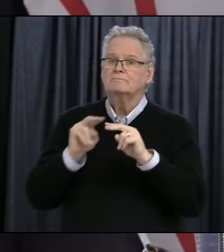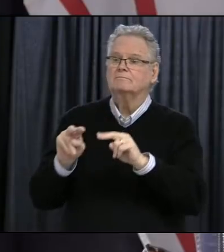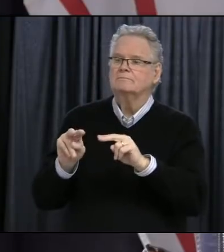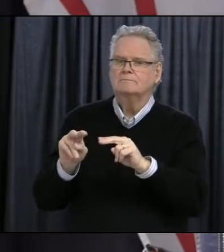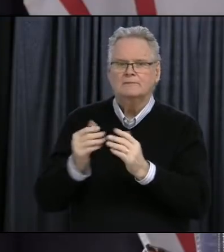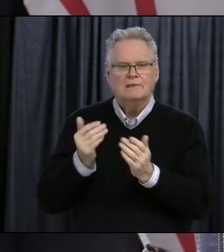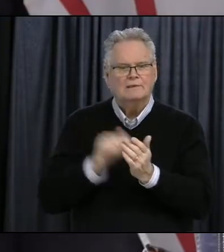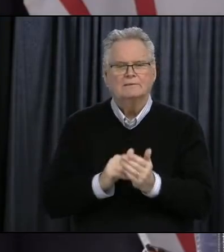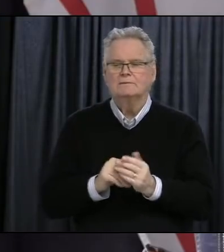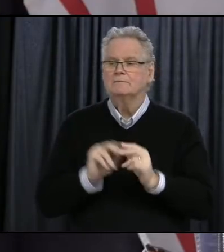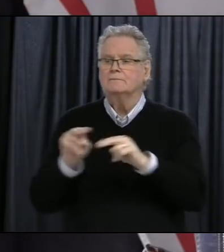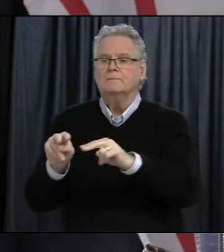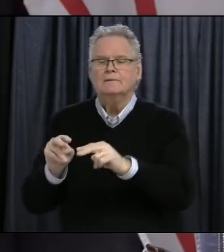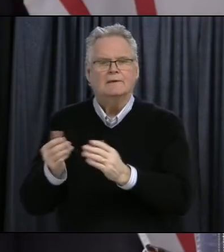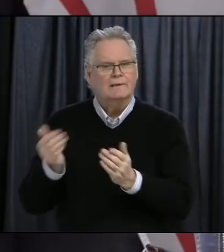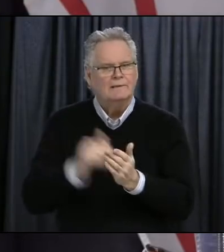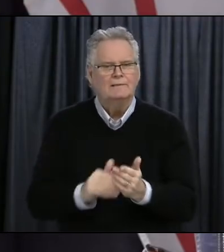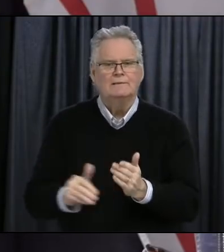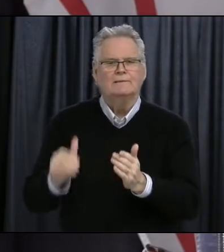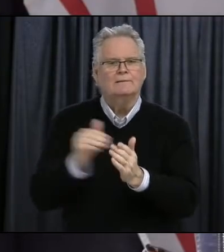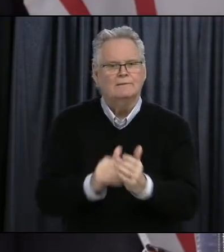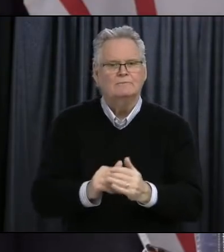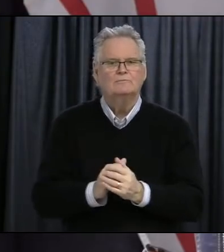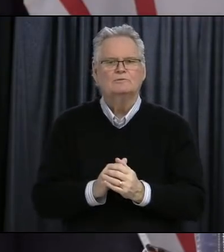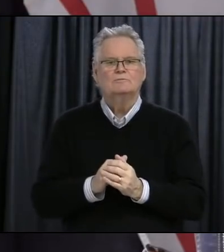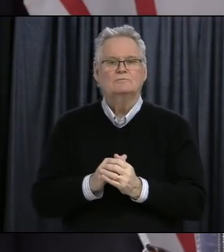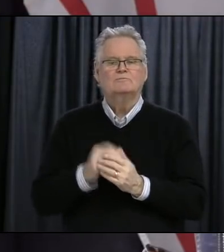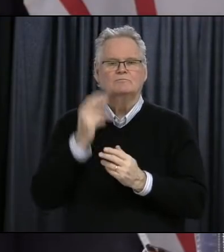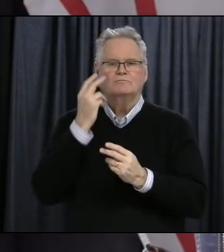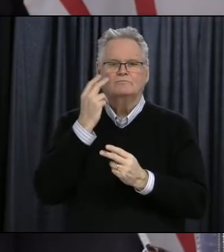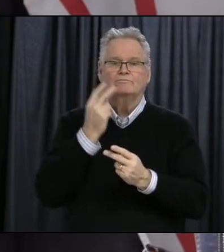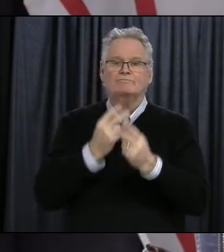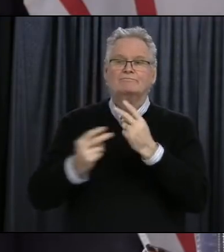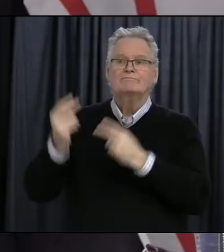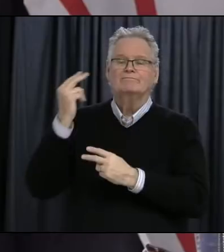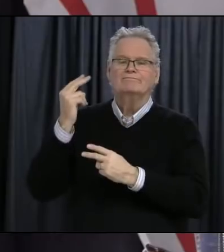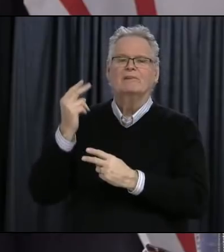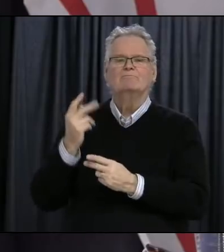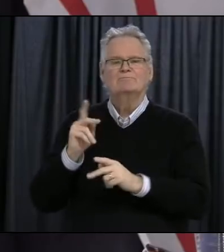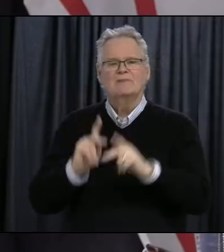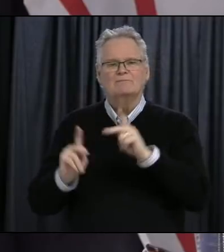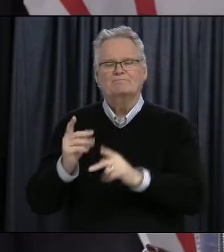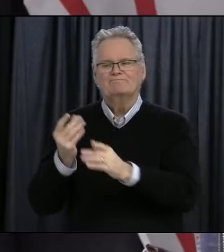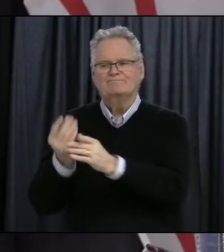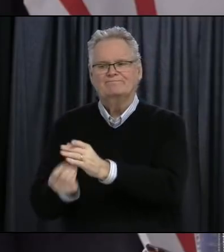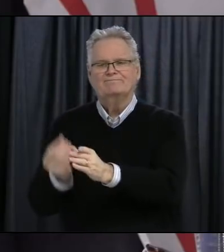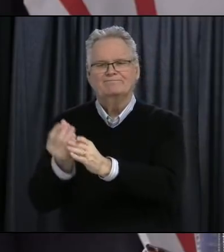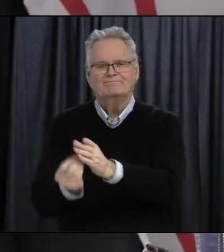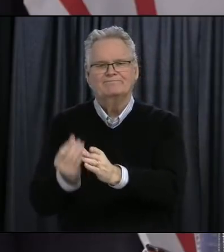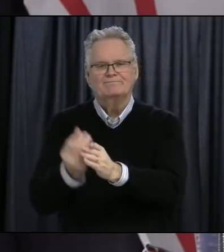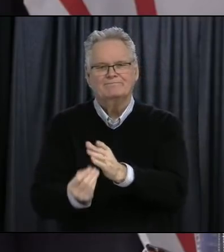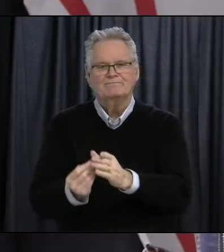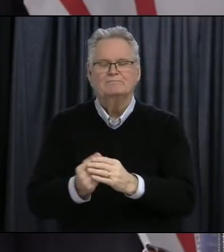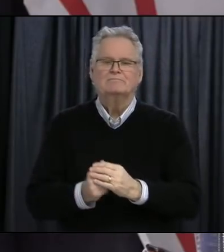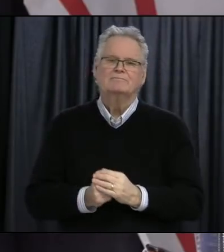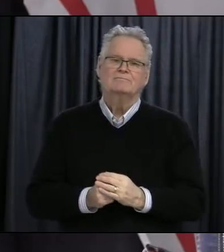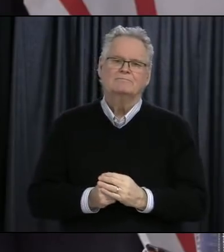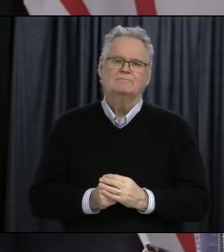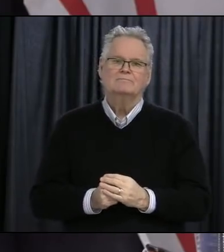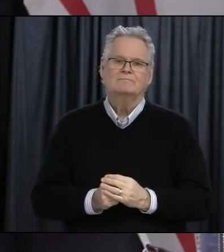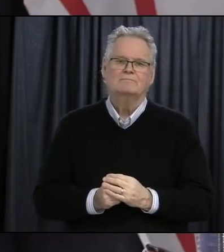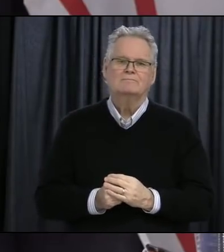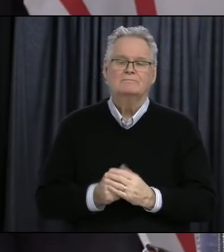here and around the world due to the pandemic, but we honor them by being vigilant with our health and